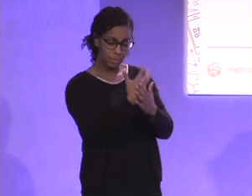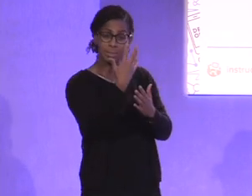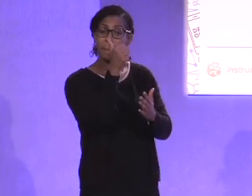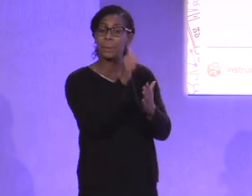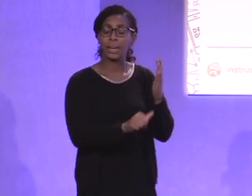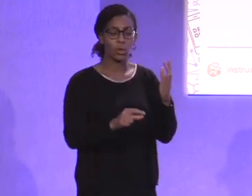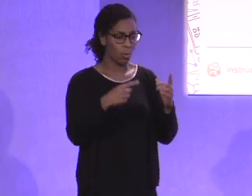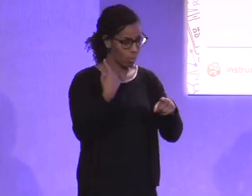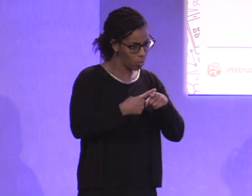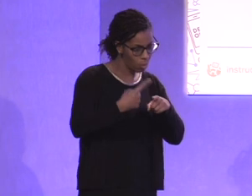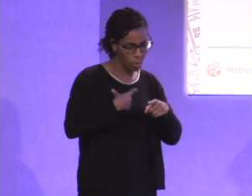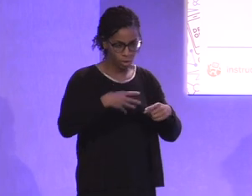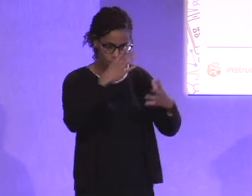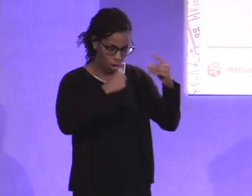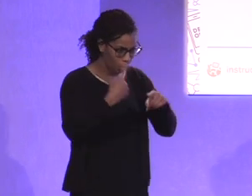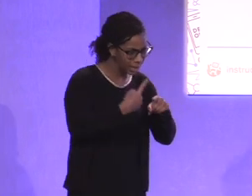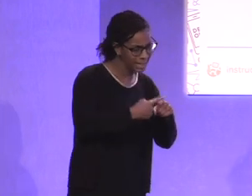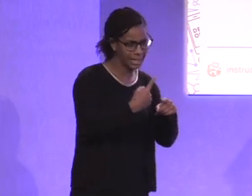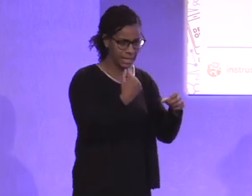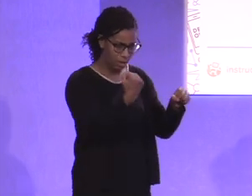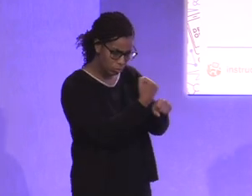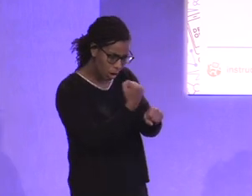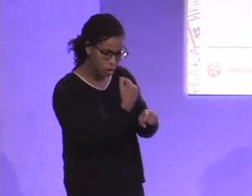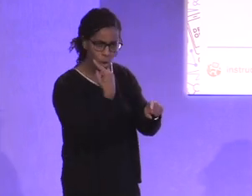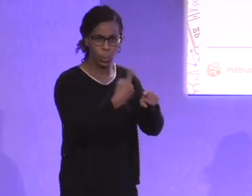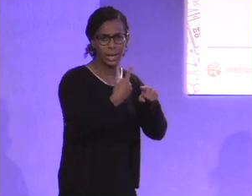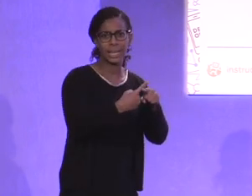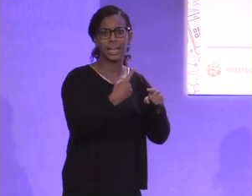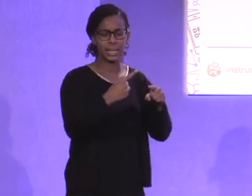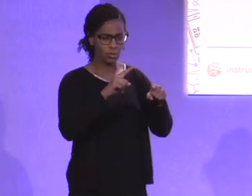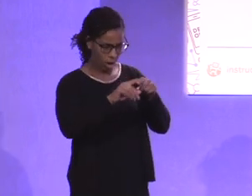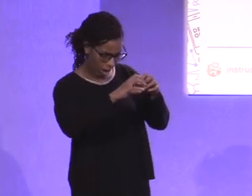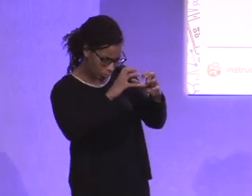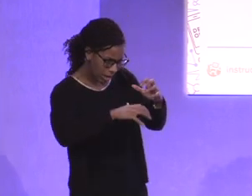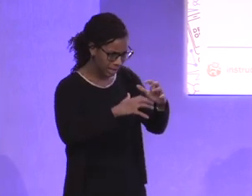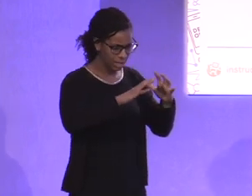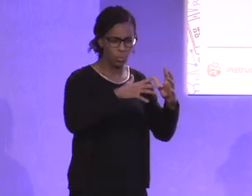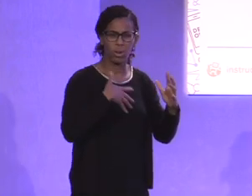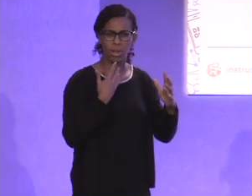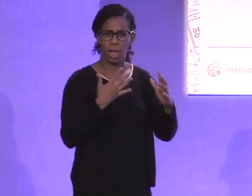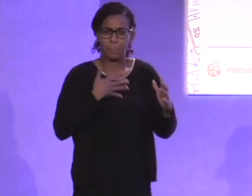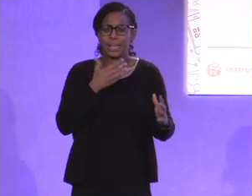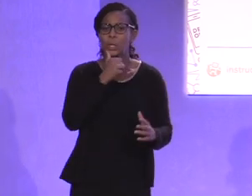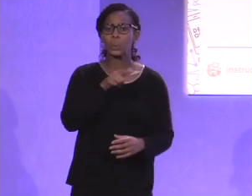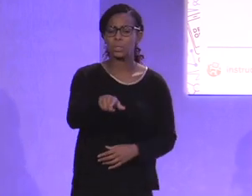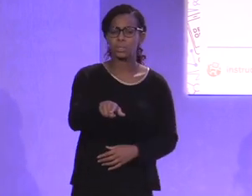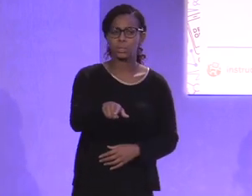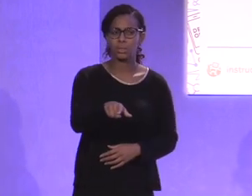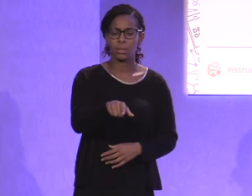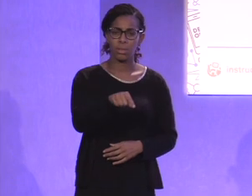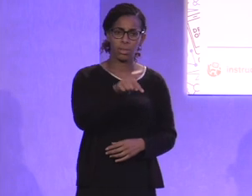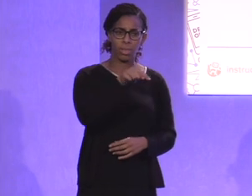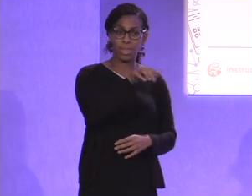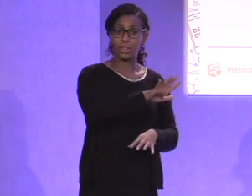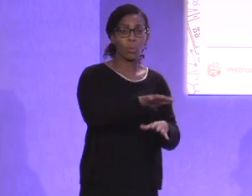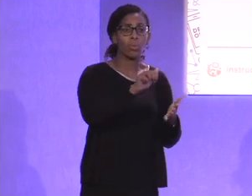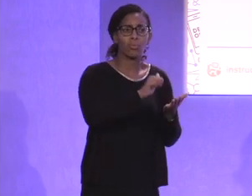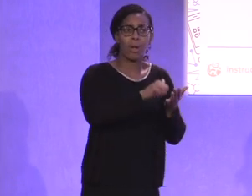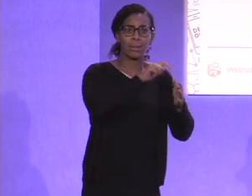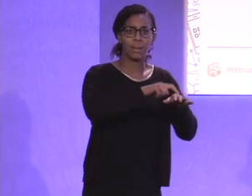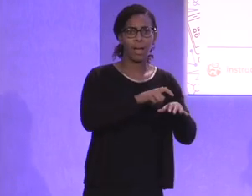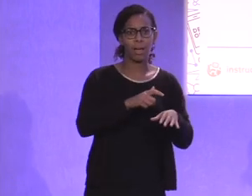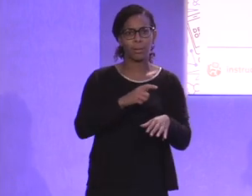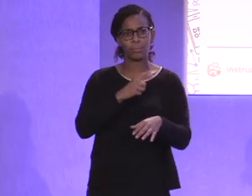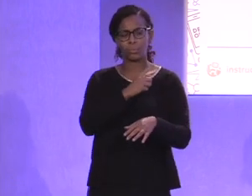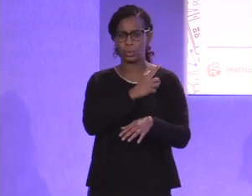learn quickly. You want to push to production quickly and see things go down and break and upset users. That's not a time to be using a tool that